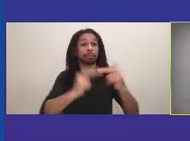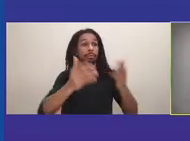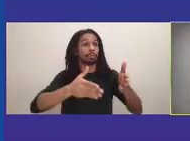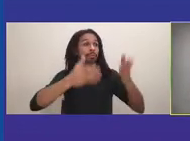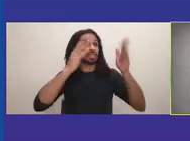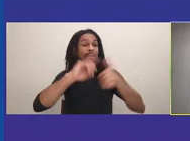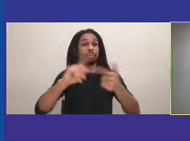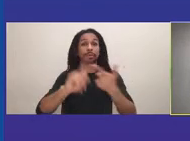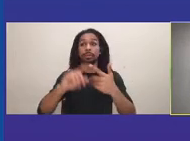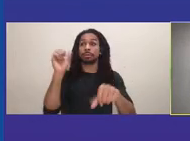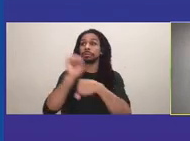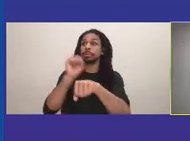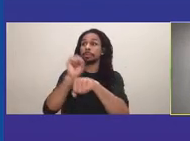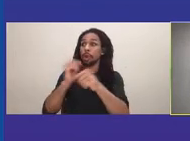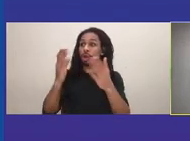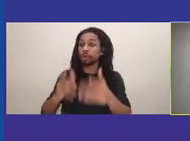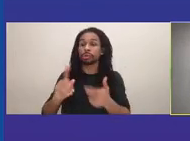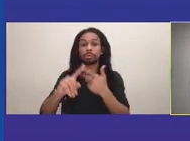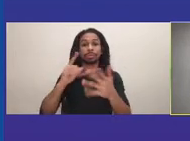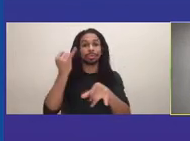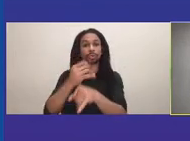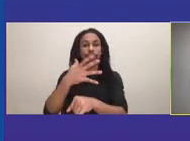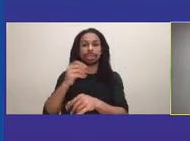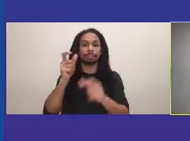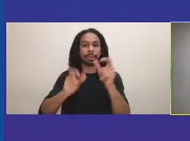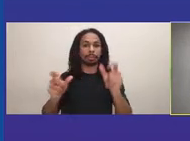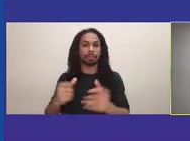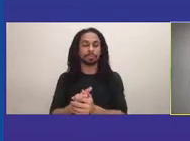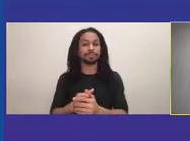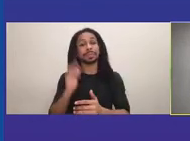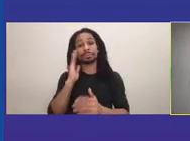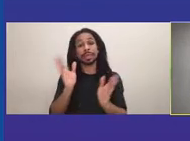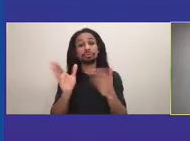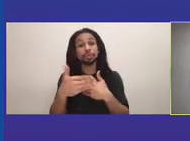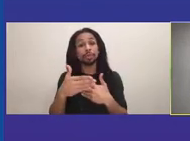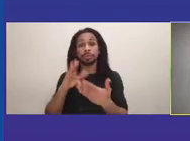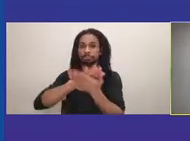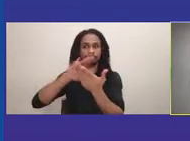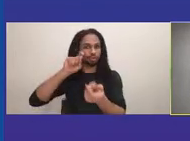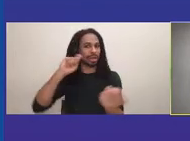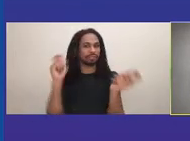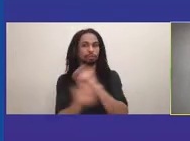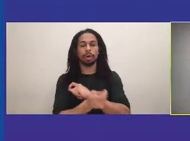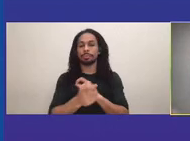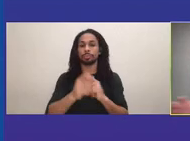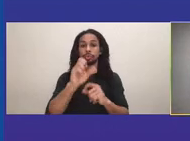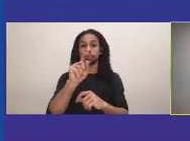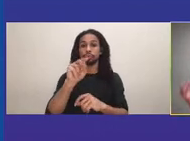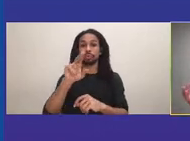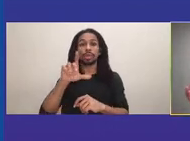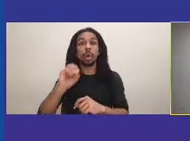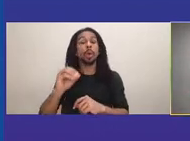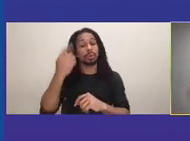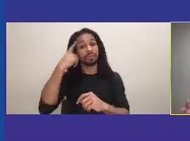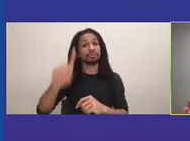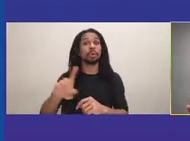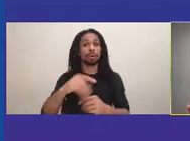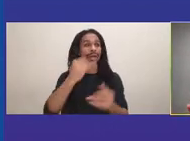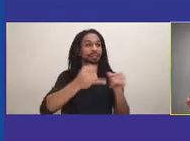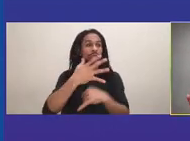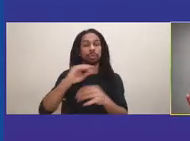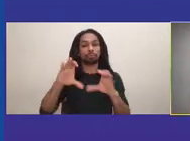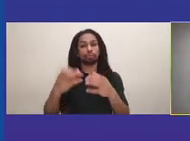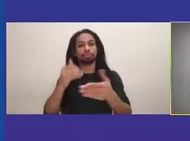employers, institutions, and people. Bedrooms became studios for individual and virtual group practice, and more